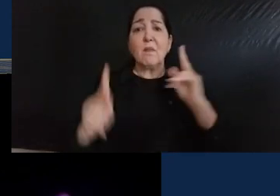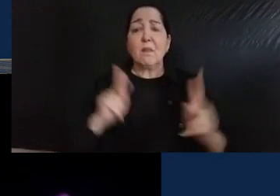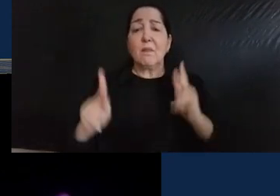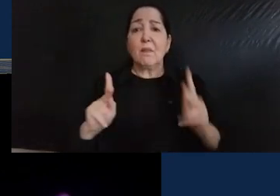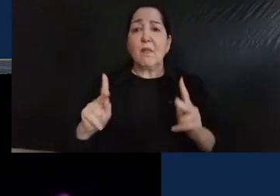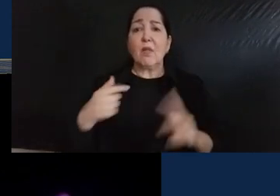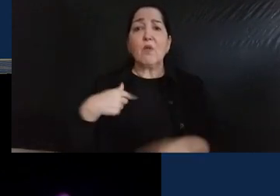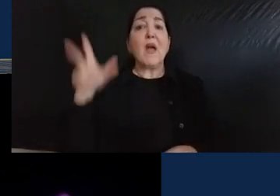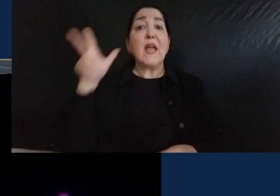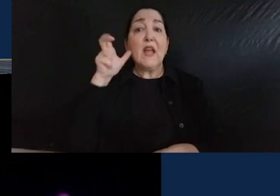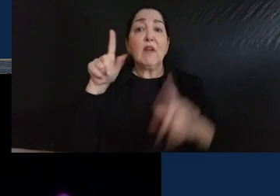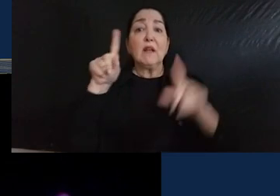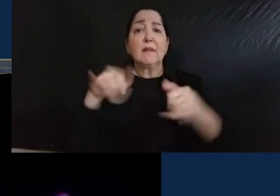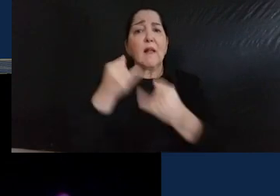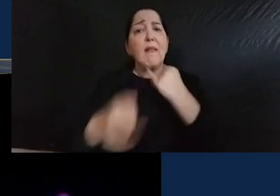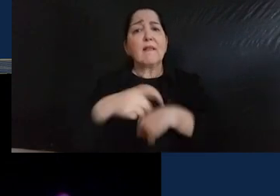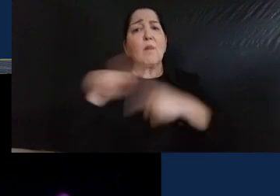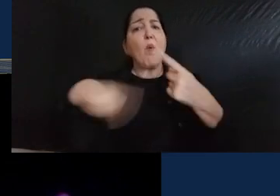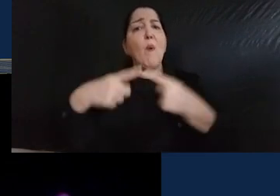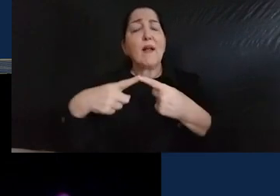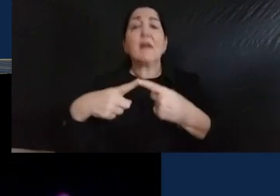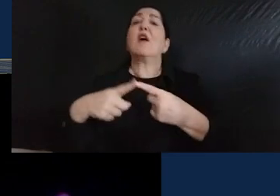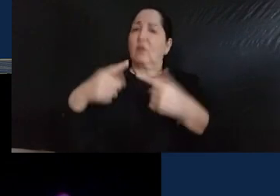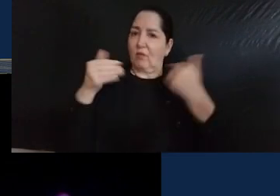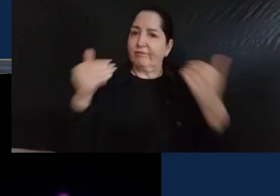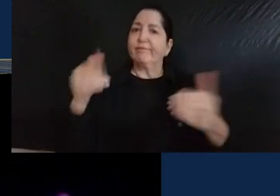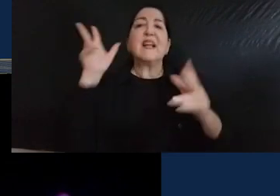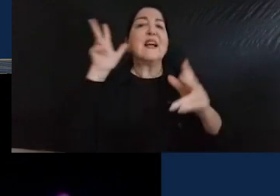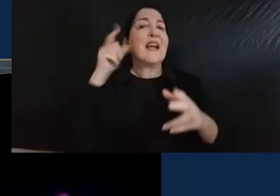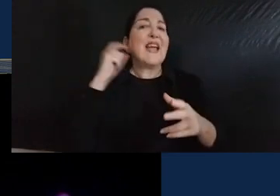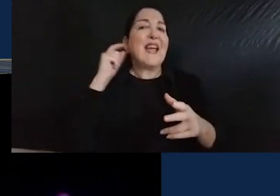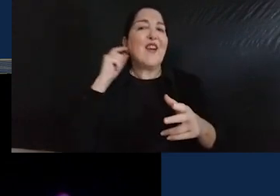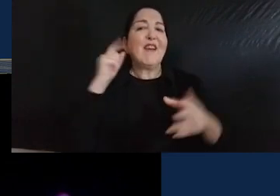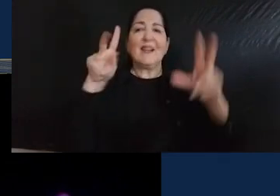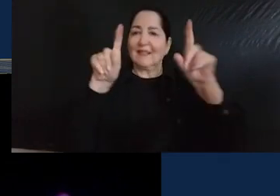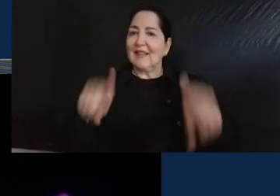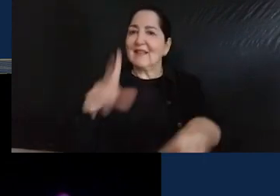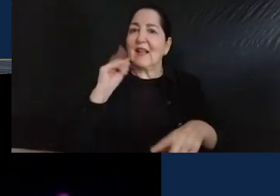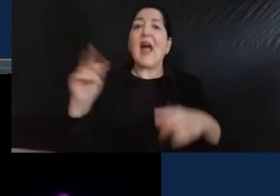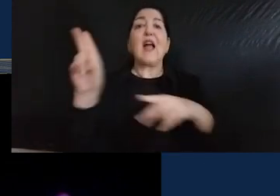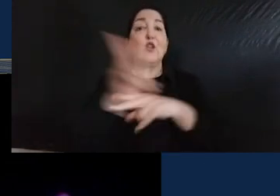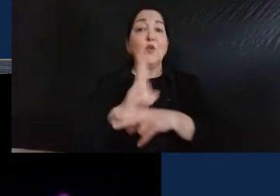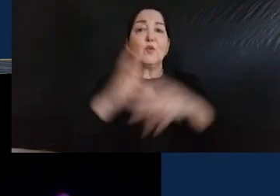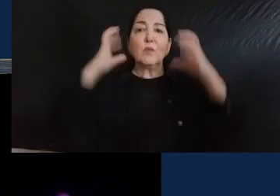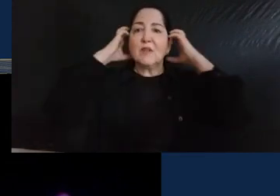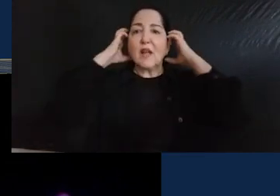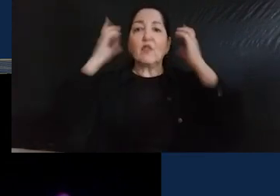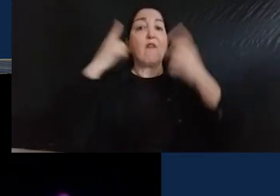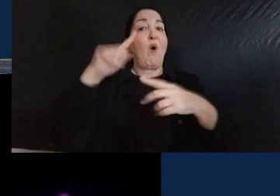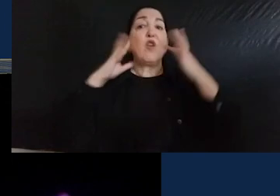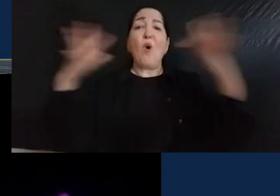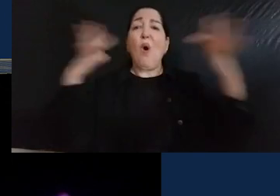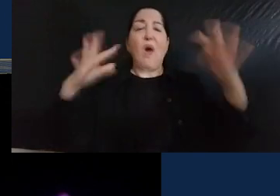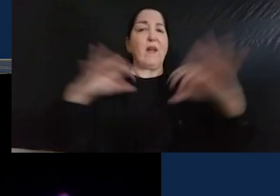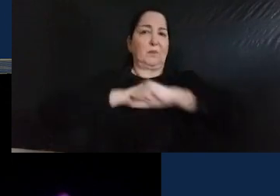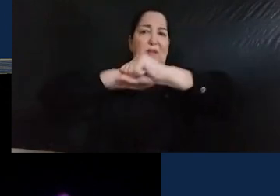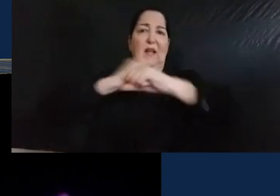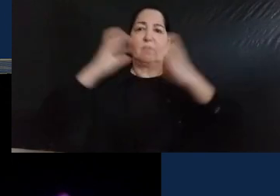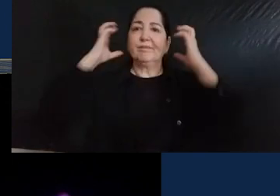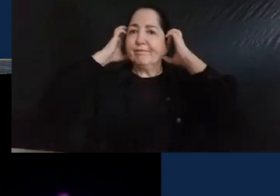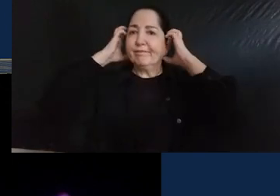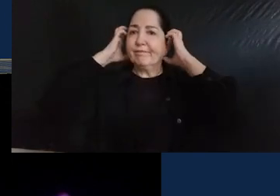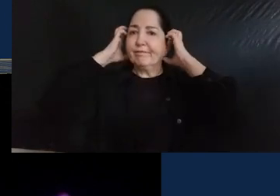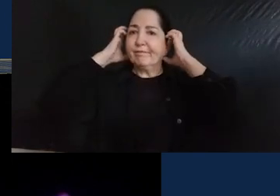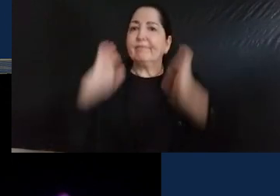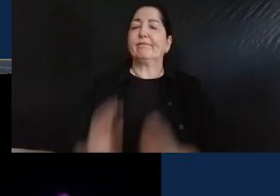us to each other and to others. When was the last time you got your hearing tested? So get tested and remember to wear ear protection